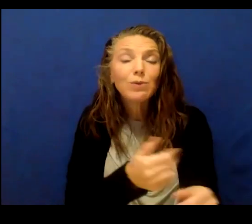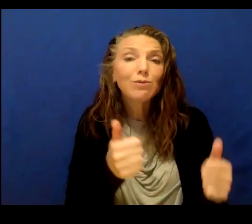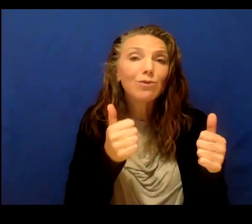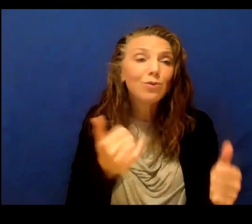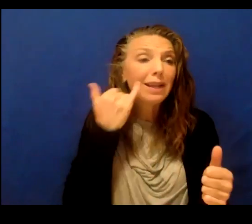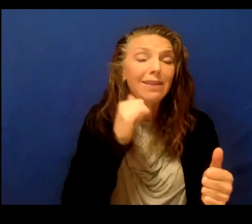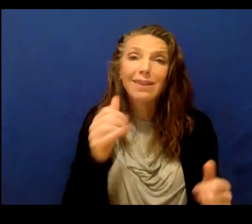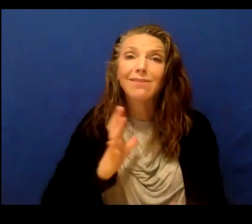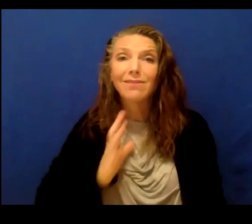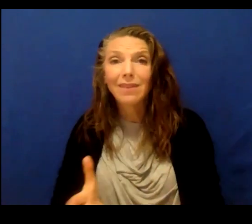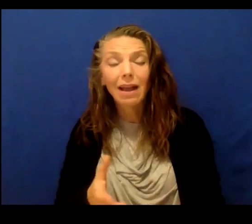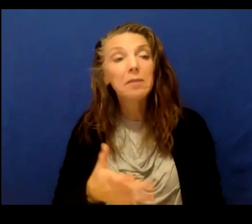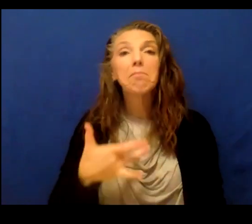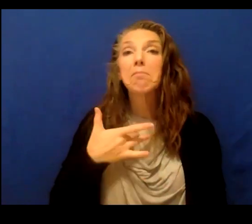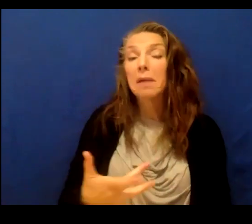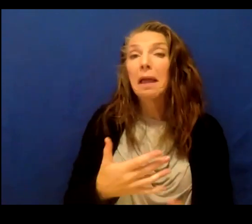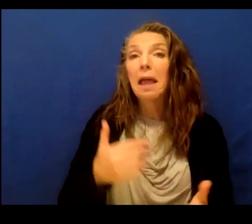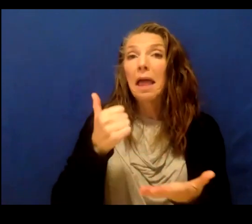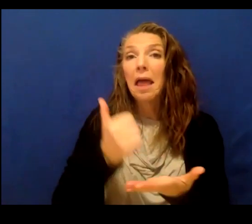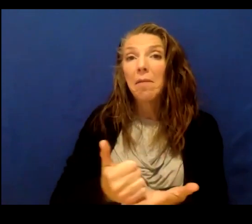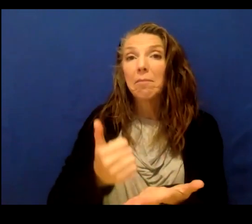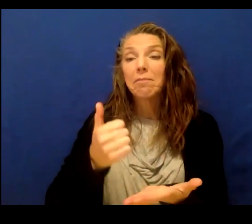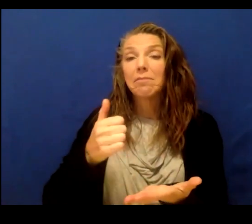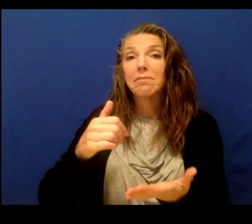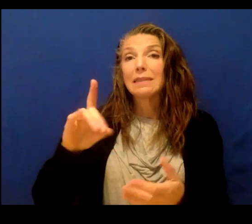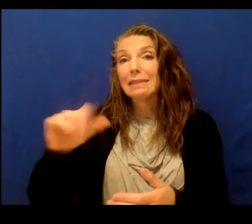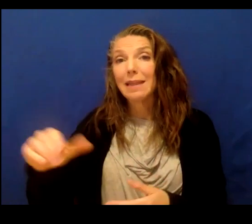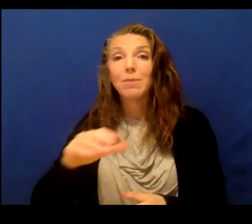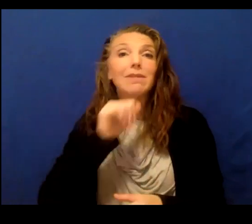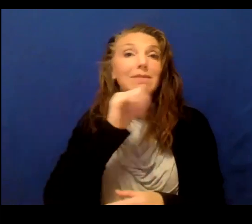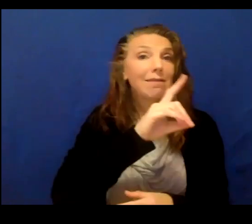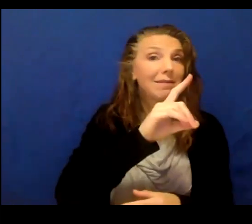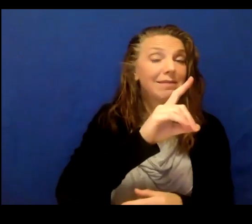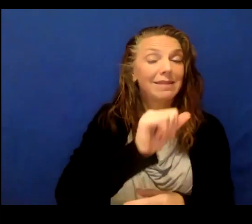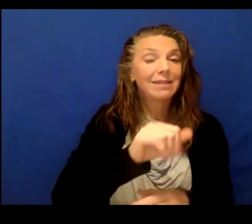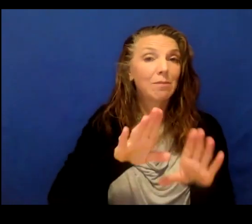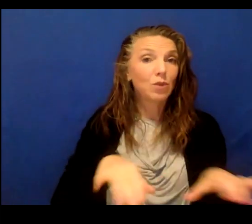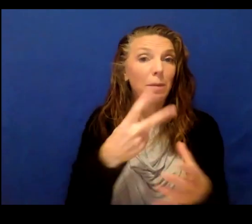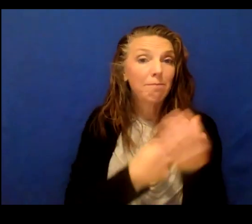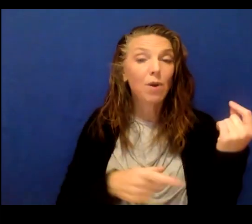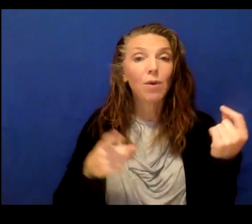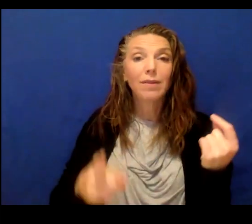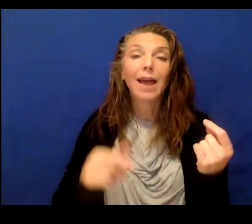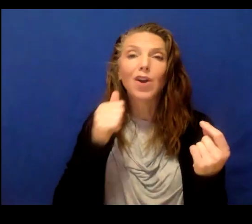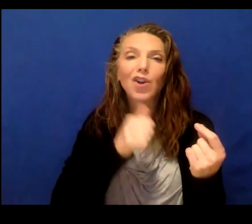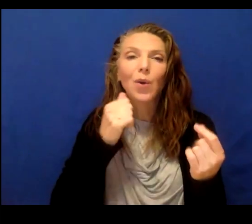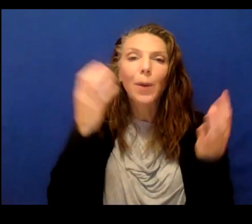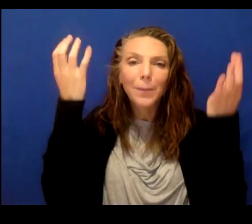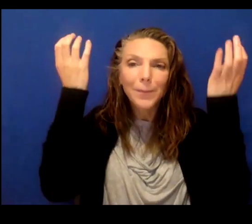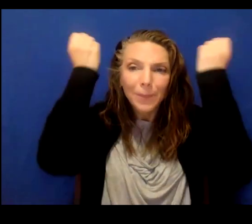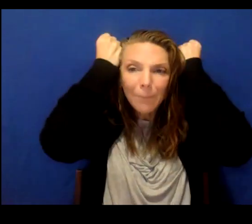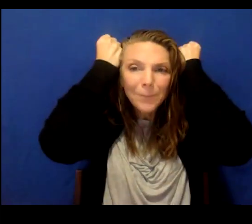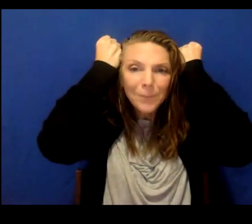And oftentimes they are helpful for both disabled and non-disabled children in the environment. The little girl there in the pigtails that you